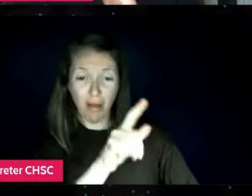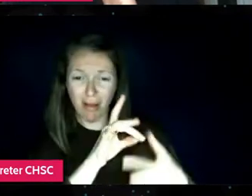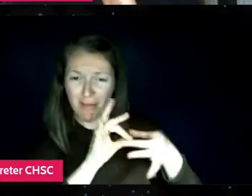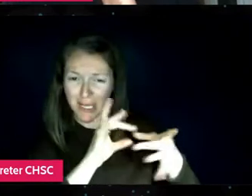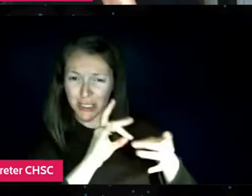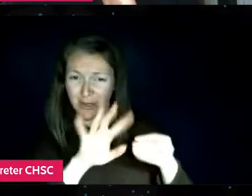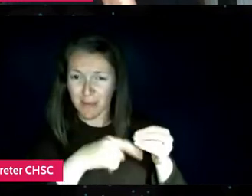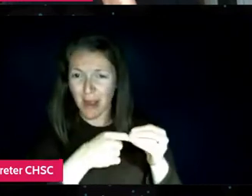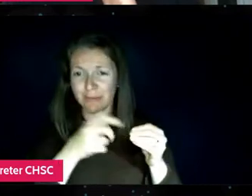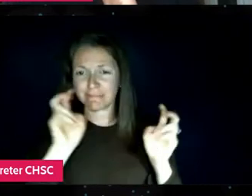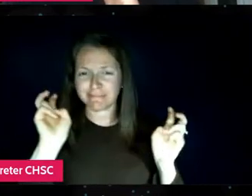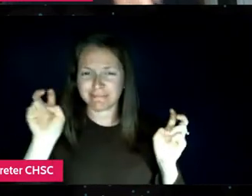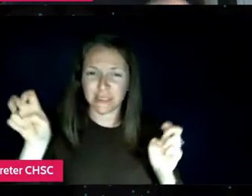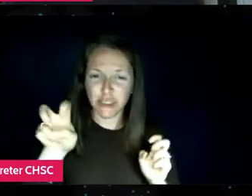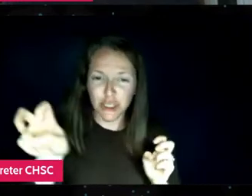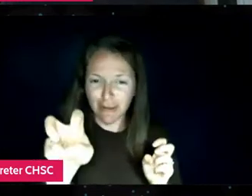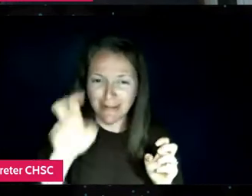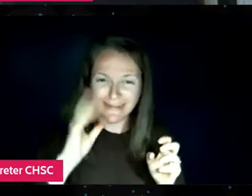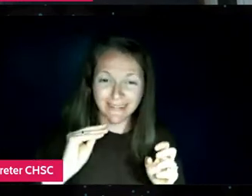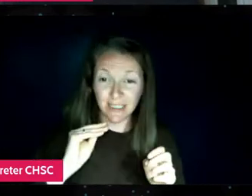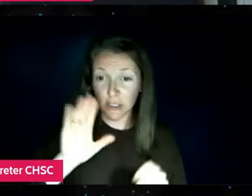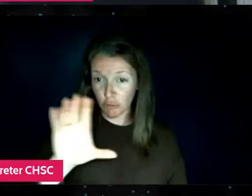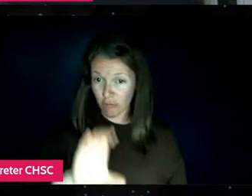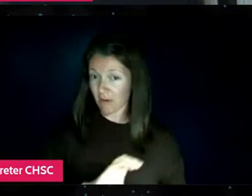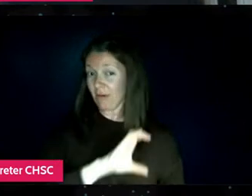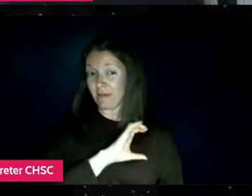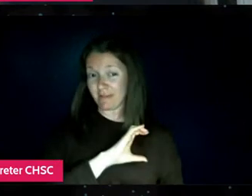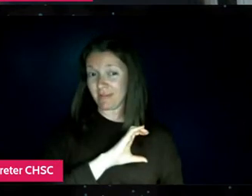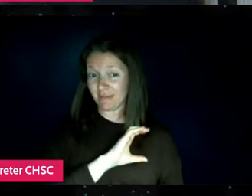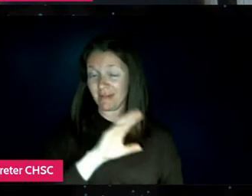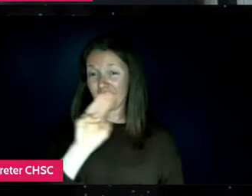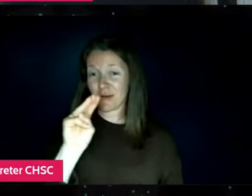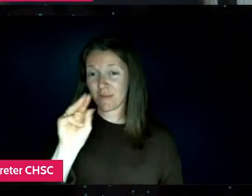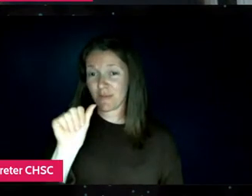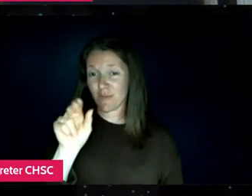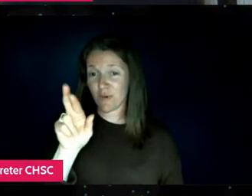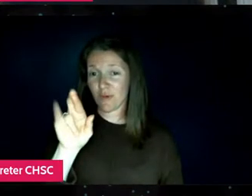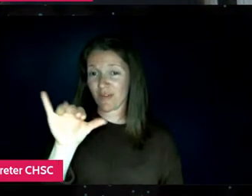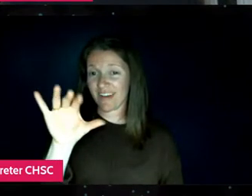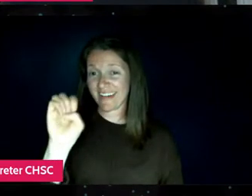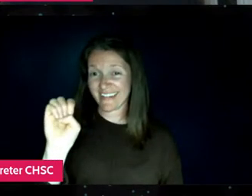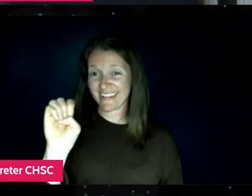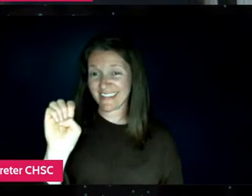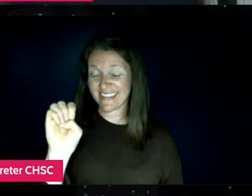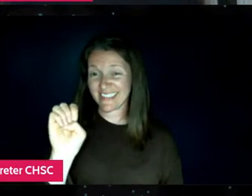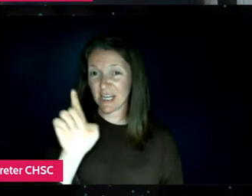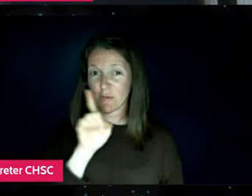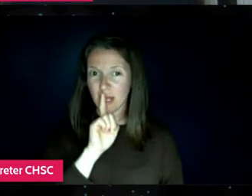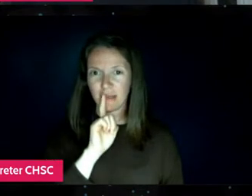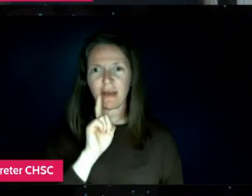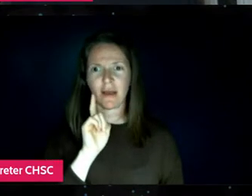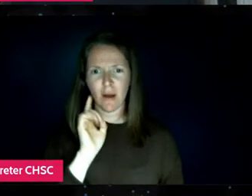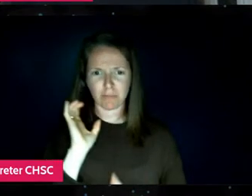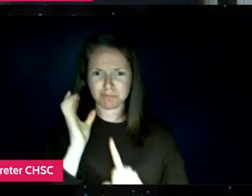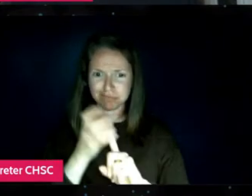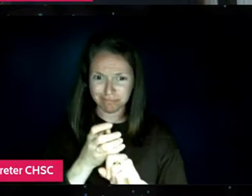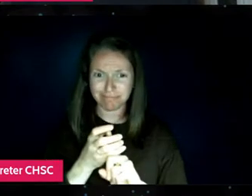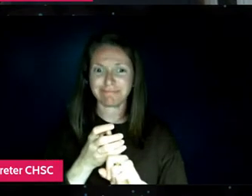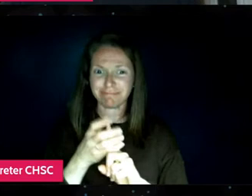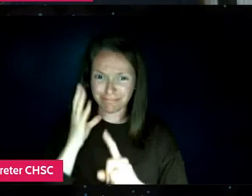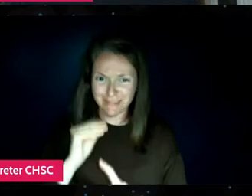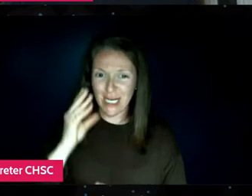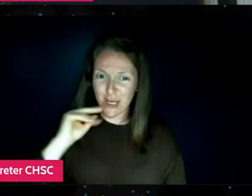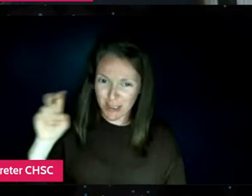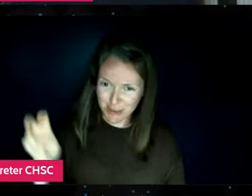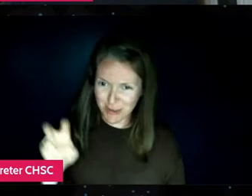journey throughout the film, and your character, Maurice, definitely takes a journey throughout